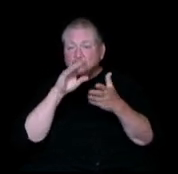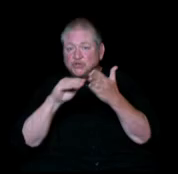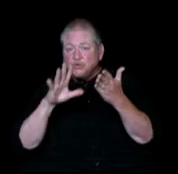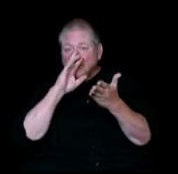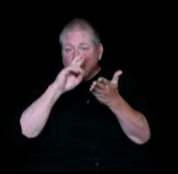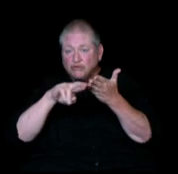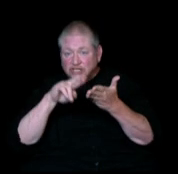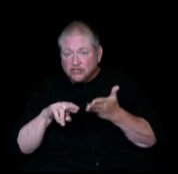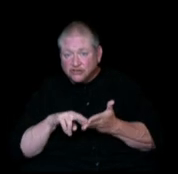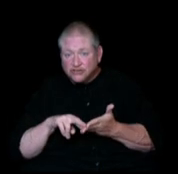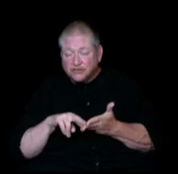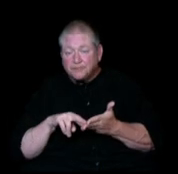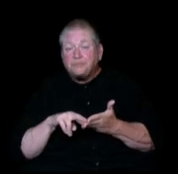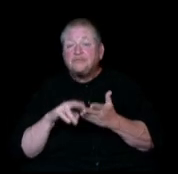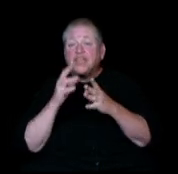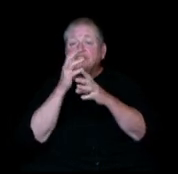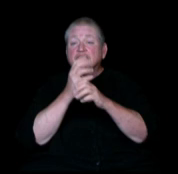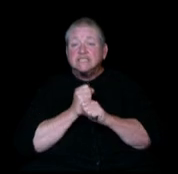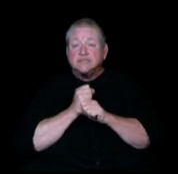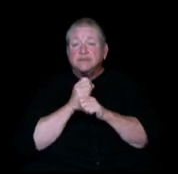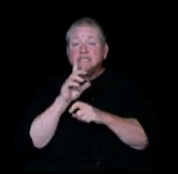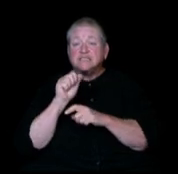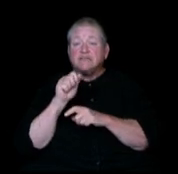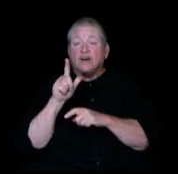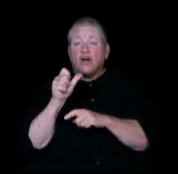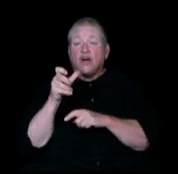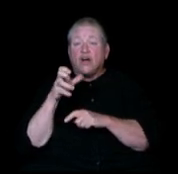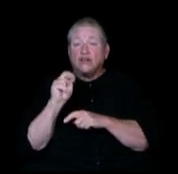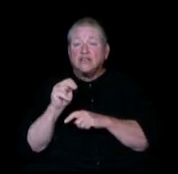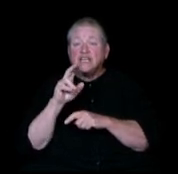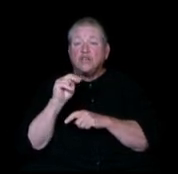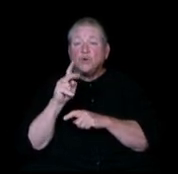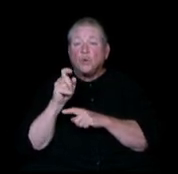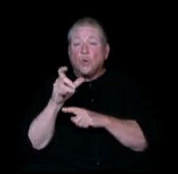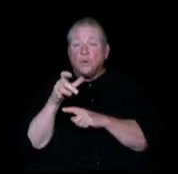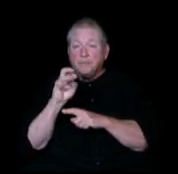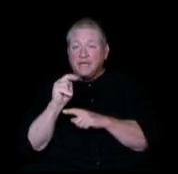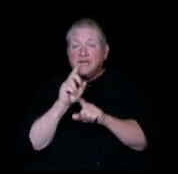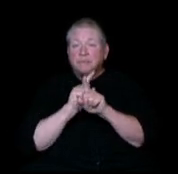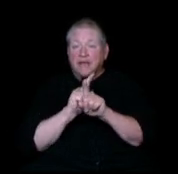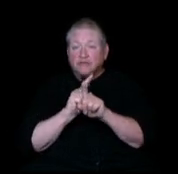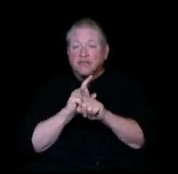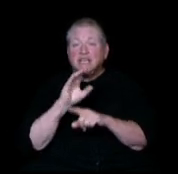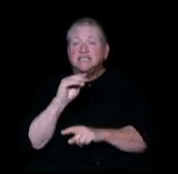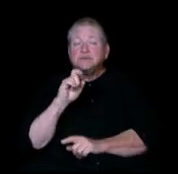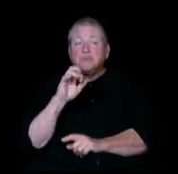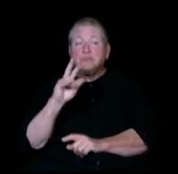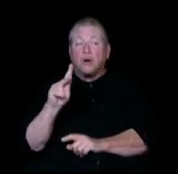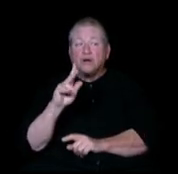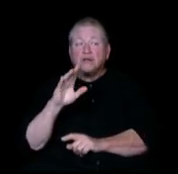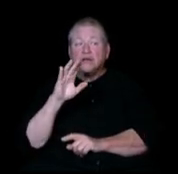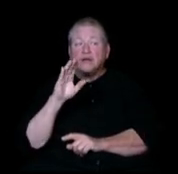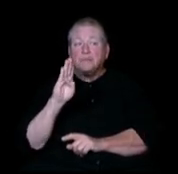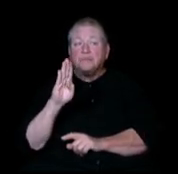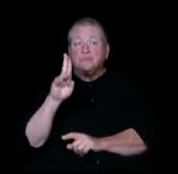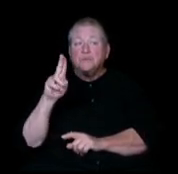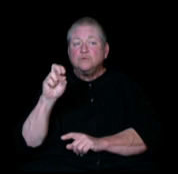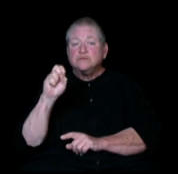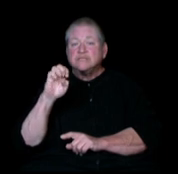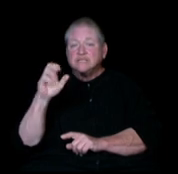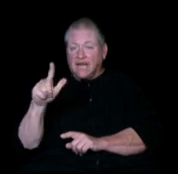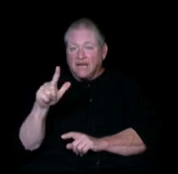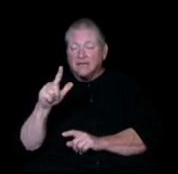research. The recipient of the Arlan Norman Award for Excellence in Student Mentoring is Mark Bussell, Professor of